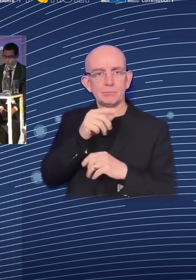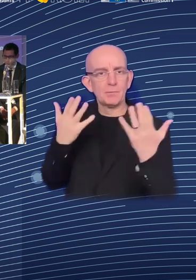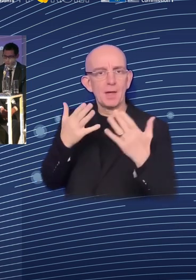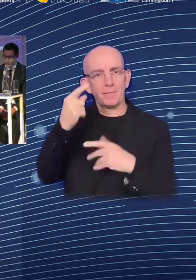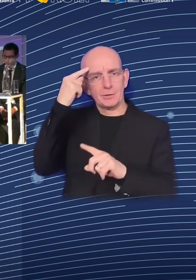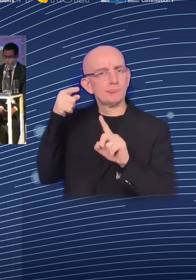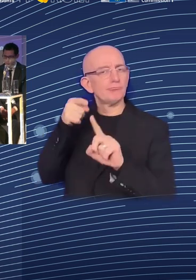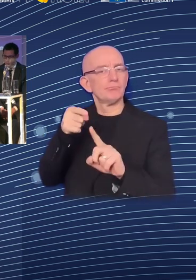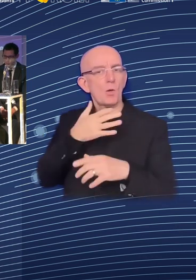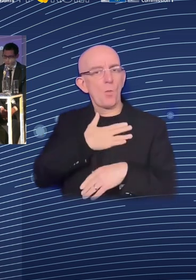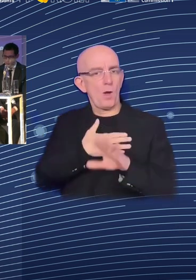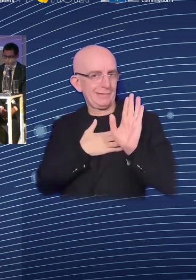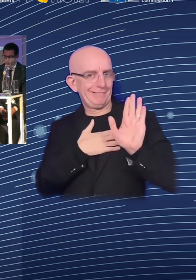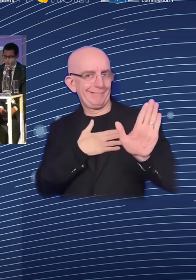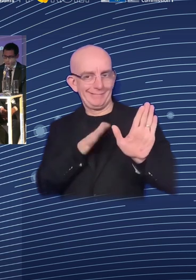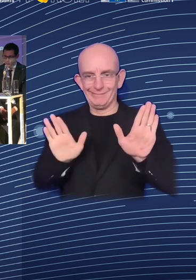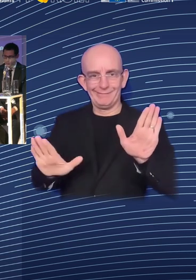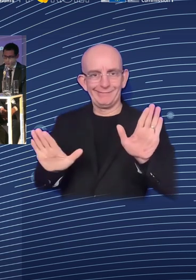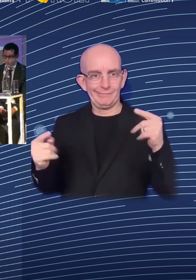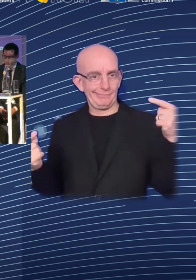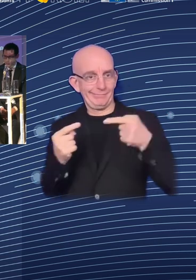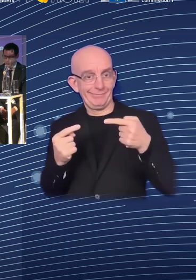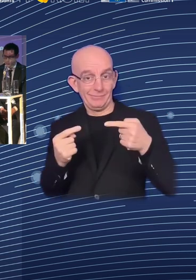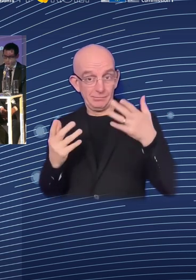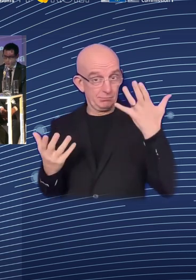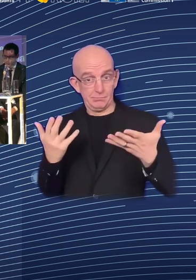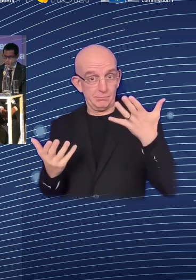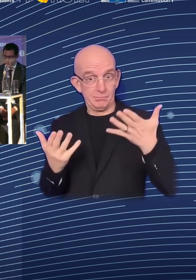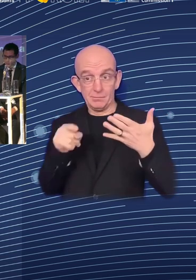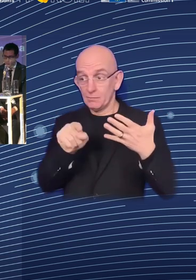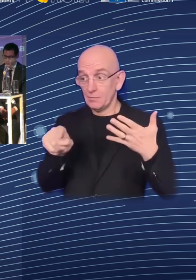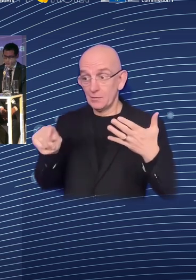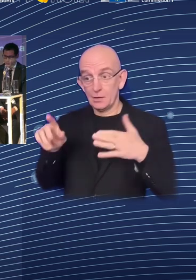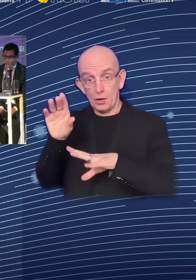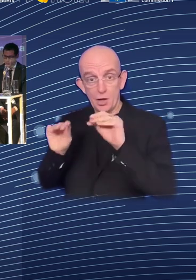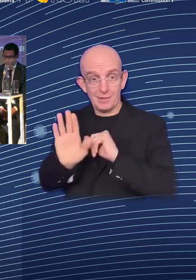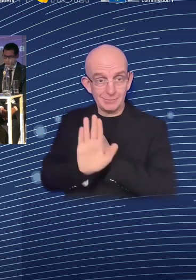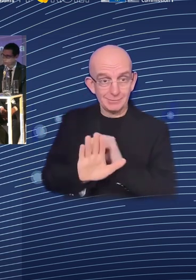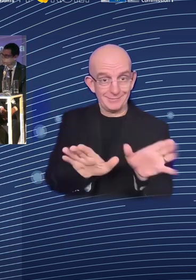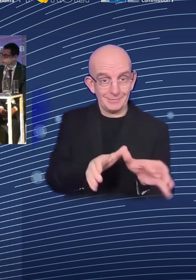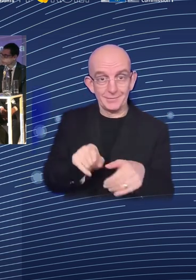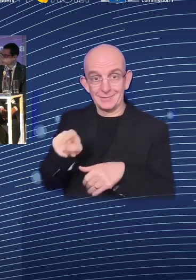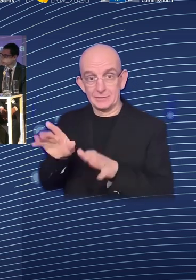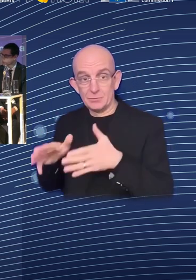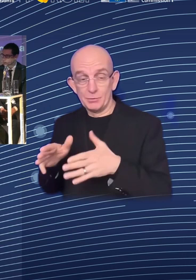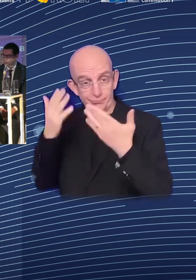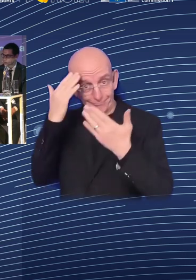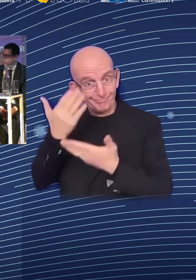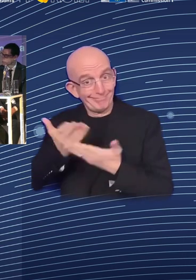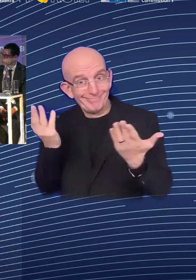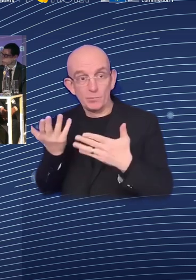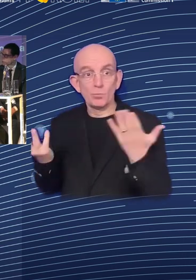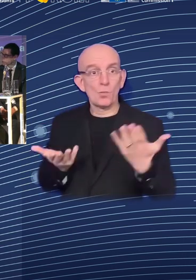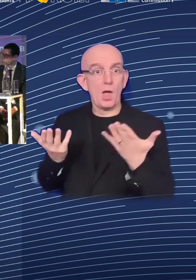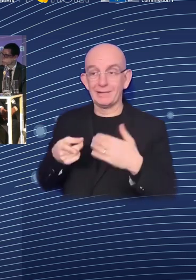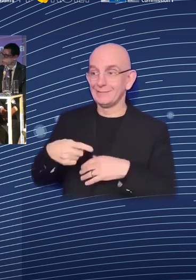should learn. Okay, let me bring you an example. I, as individual, think that it would be quite a